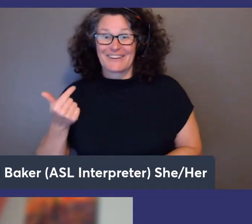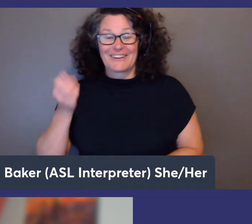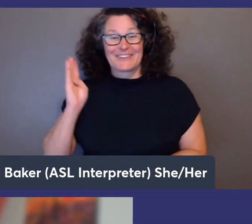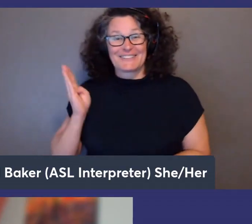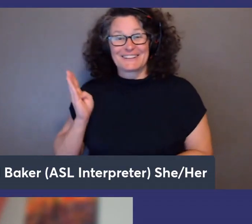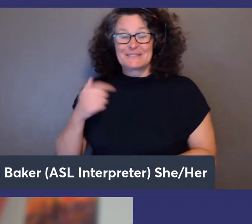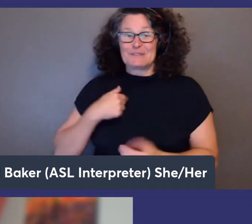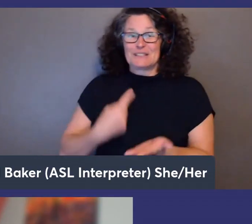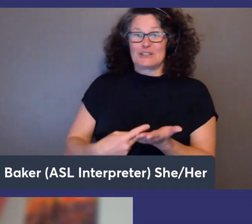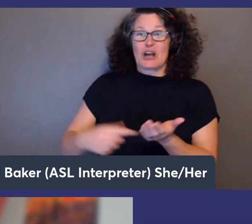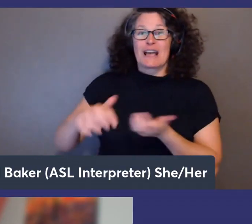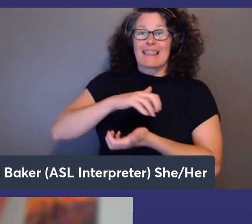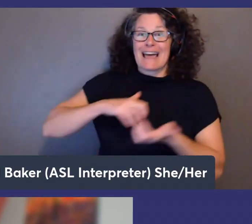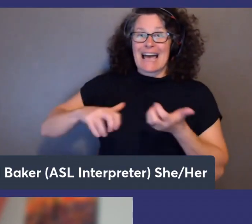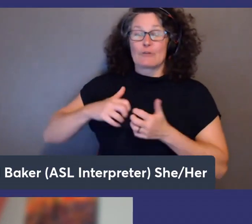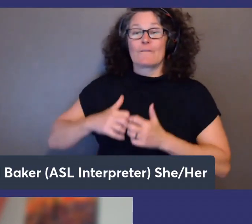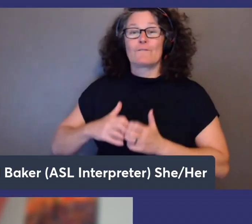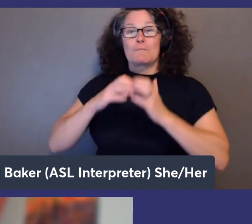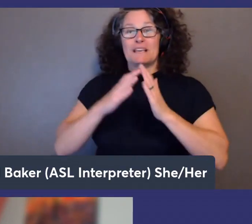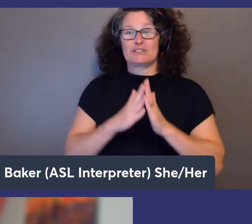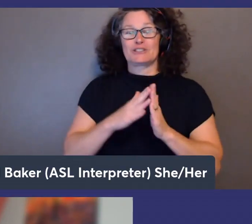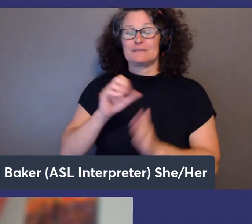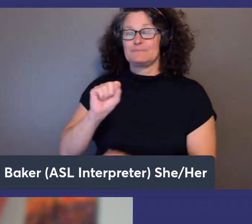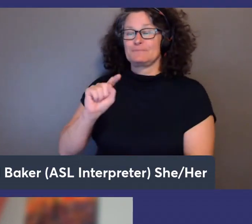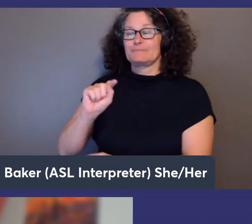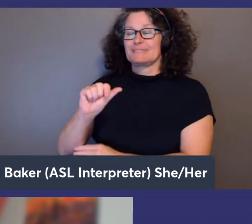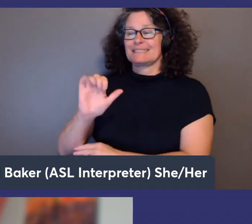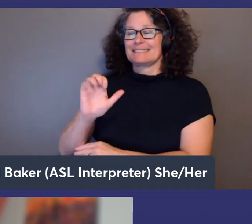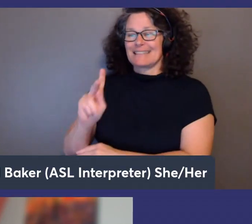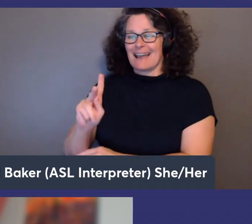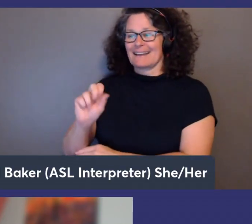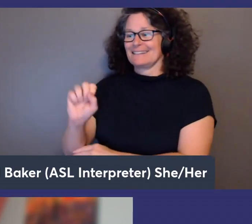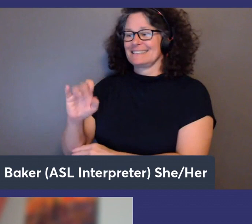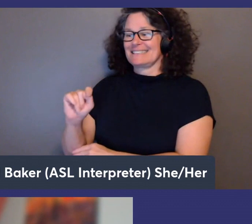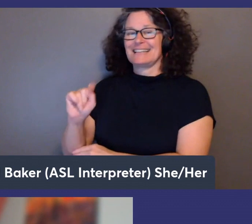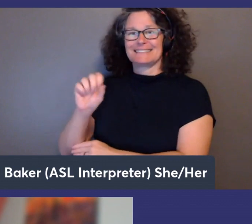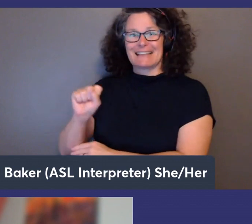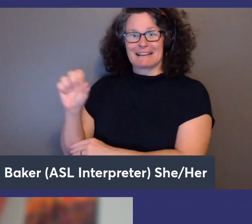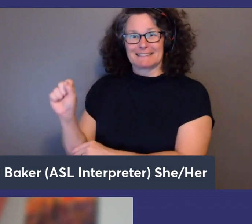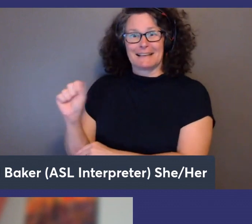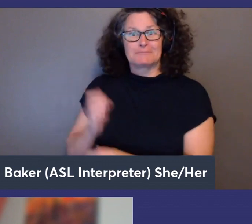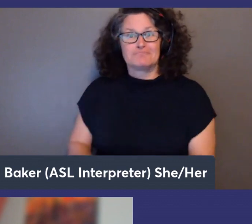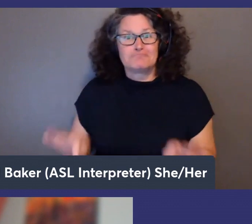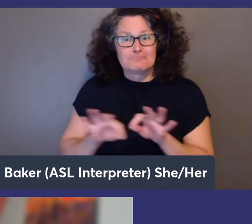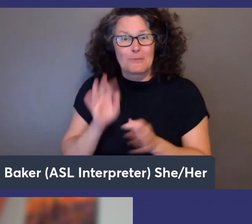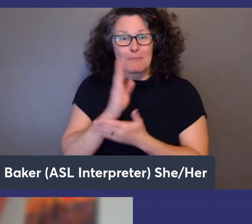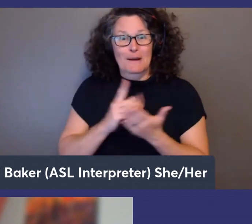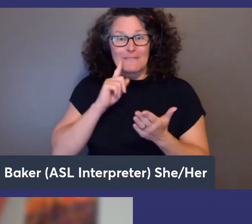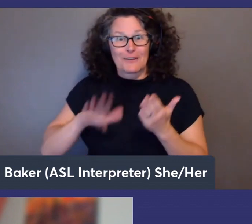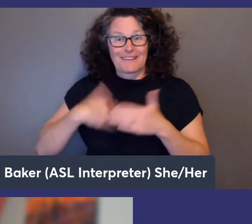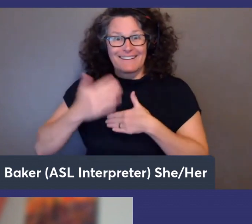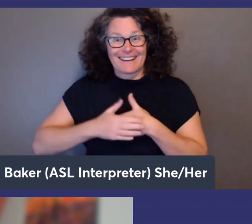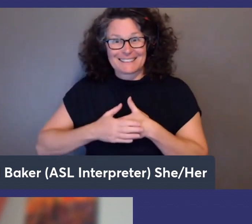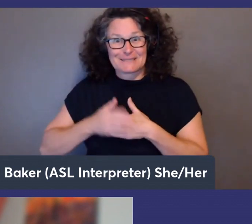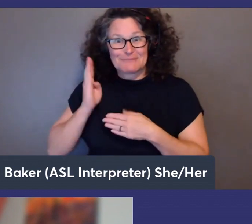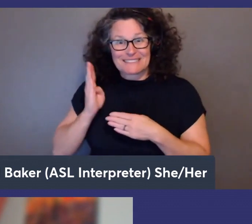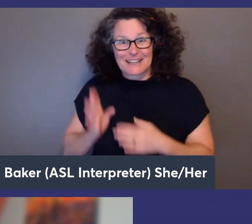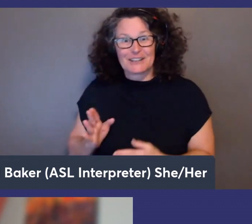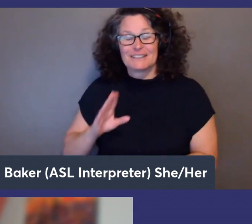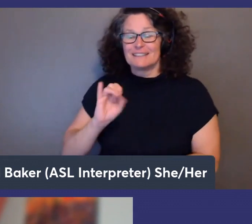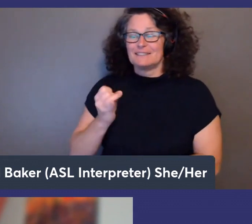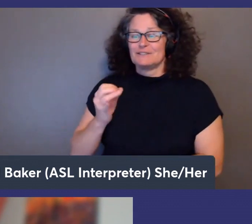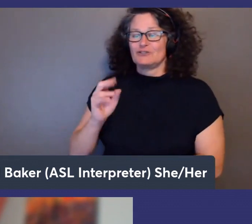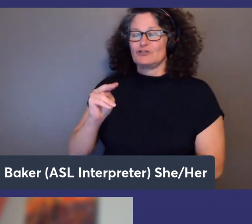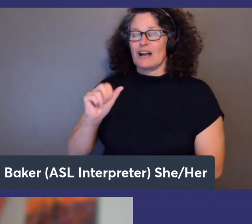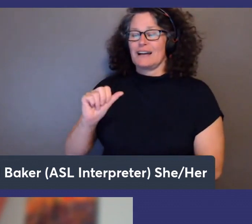we're going to be talking about CloudFormation StackSets. And exciting portion of this one is we've got Jonathan from